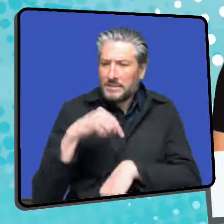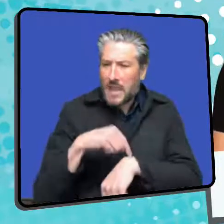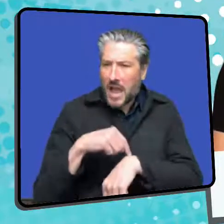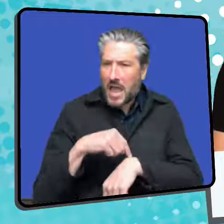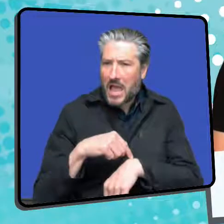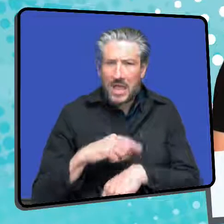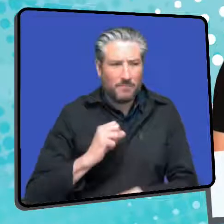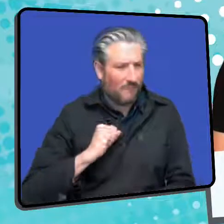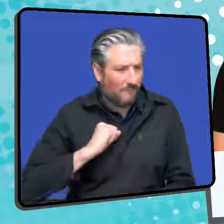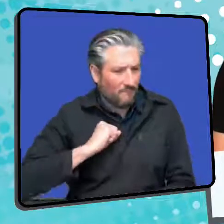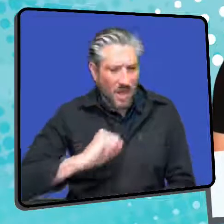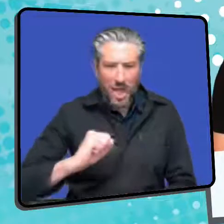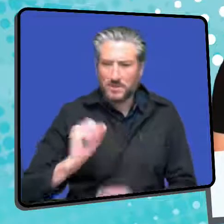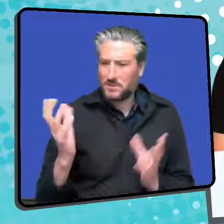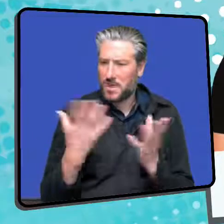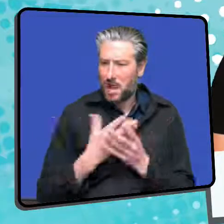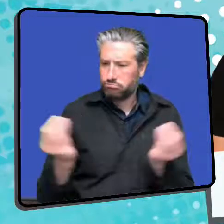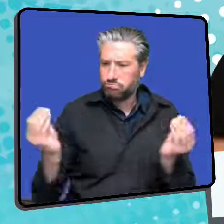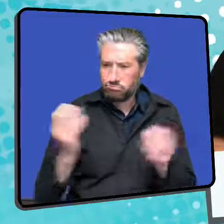I know. Always.